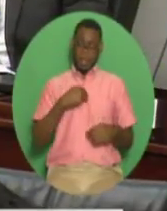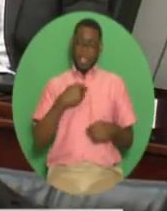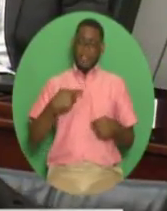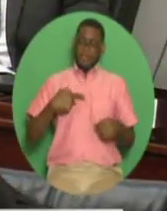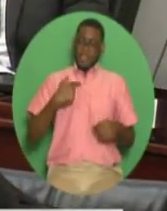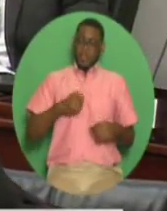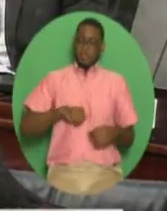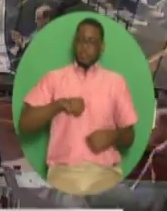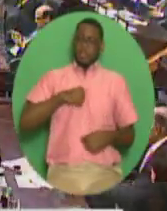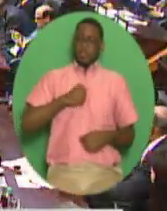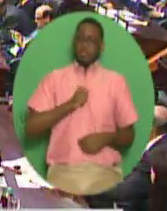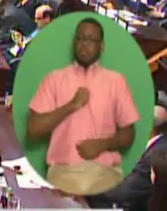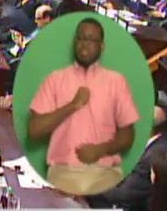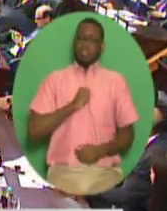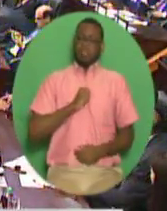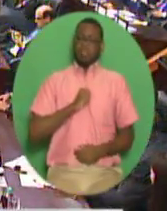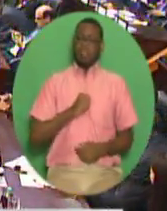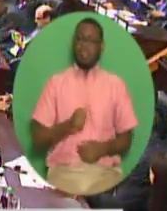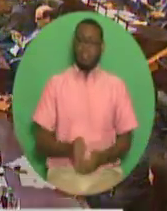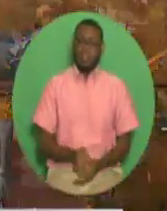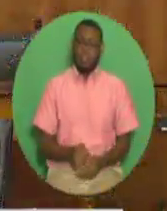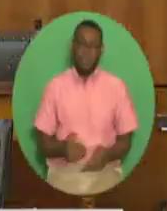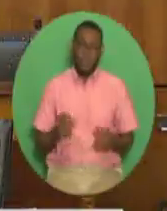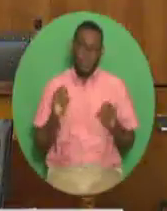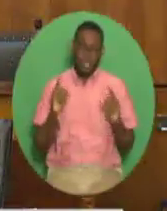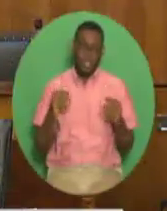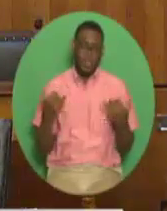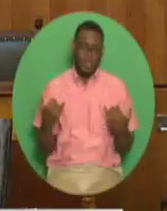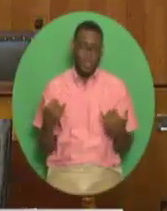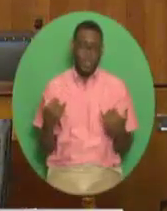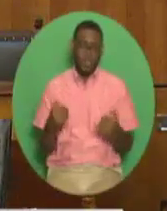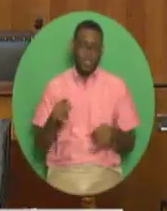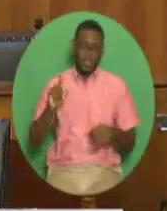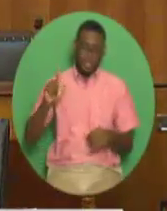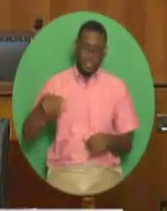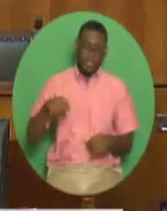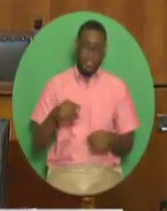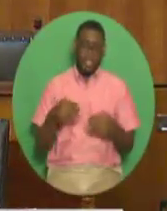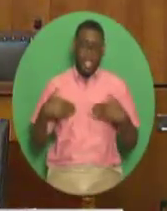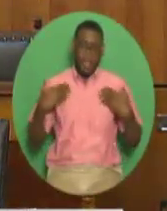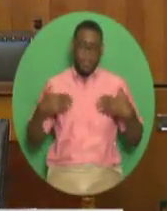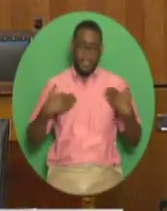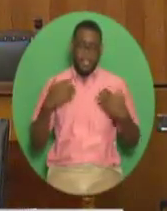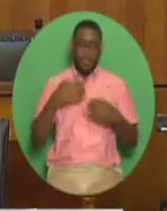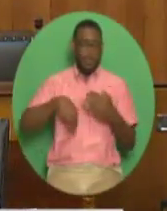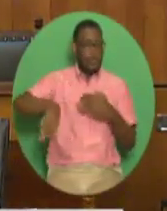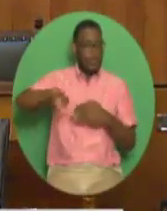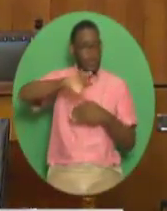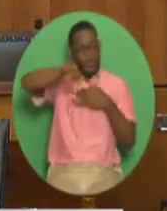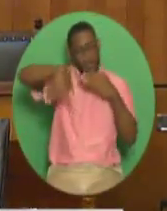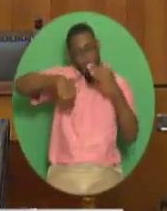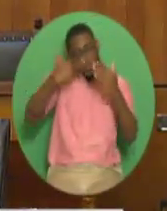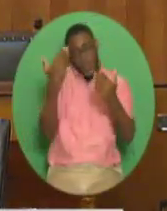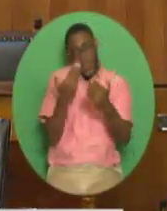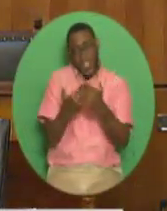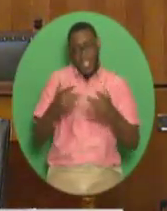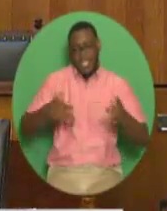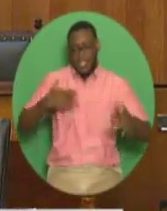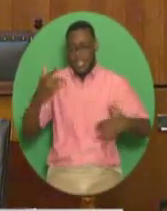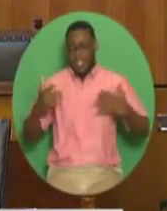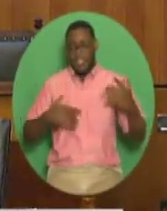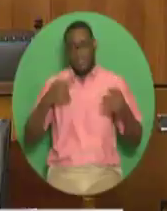area. Now, members, I know it's late in the day, and I'm happy that we are still in very high spirits, but I'd like us to remember where